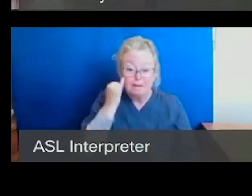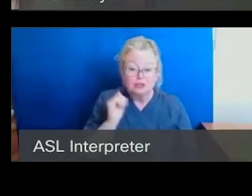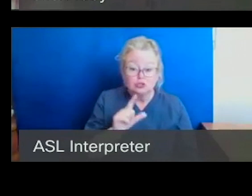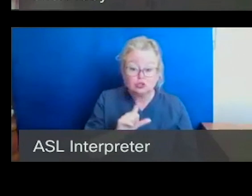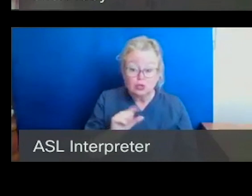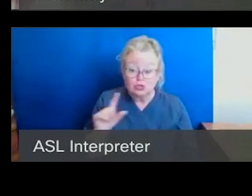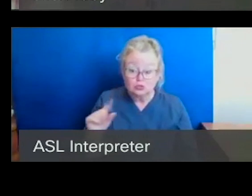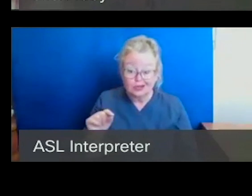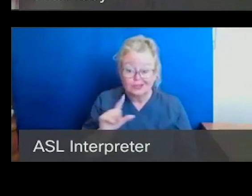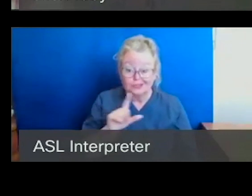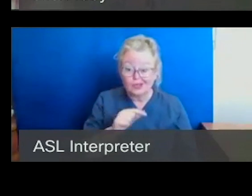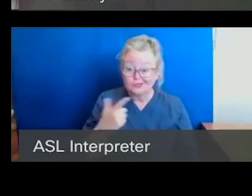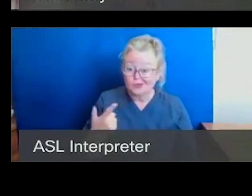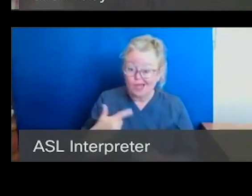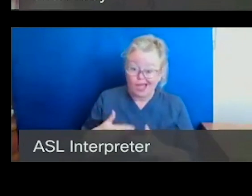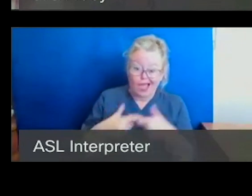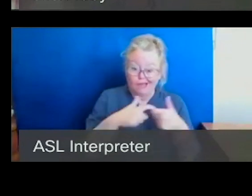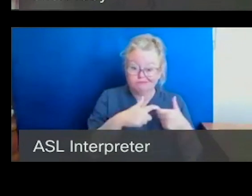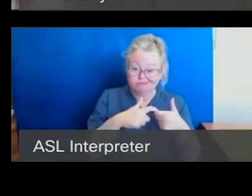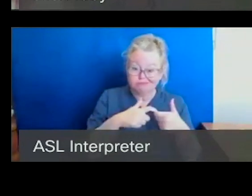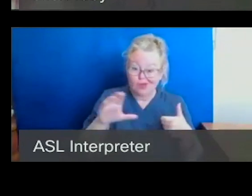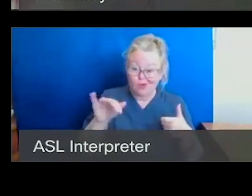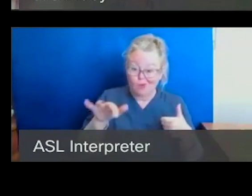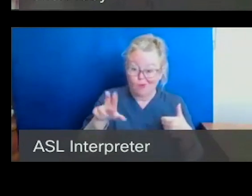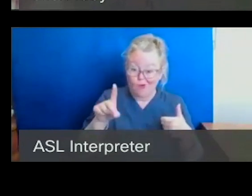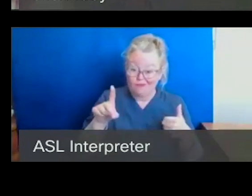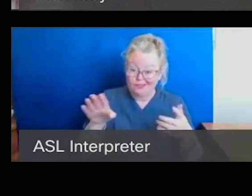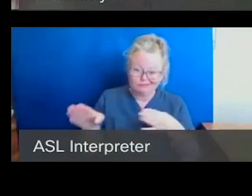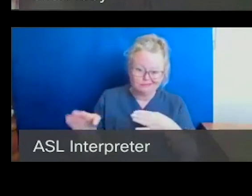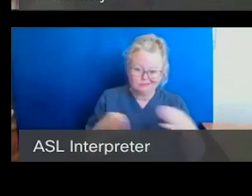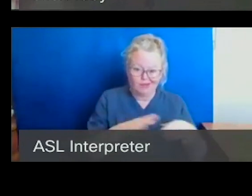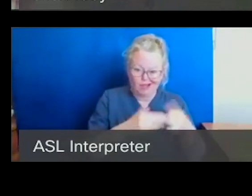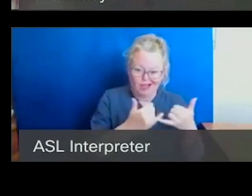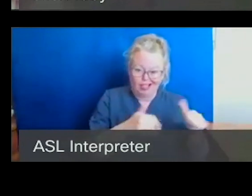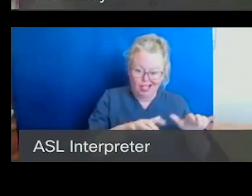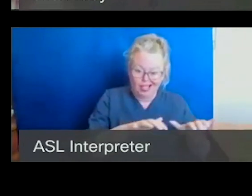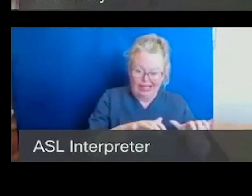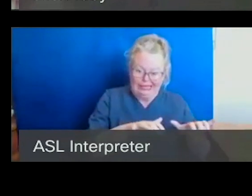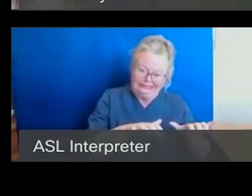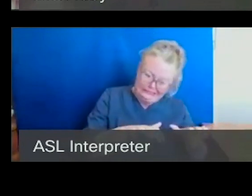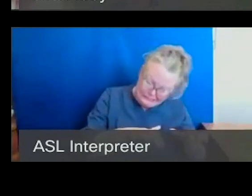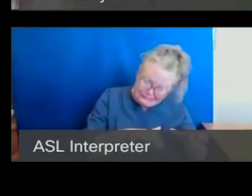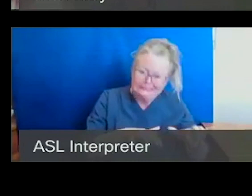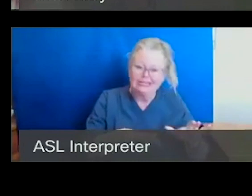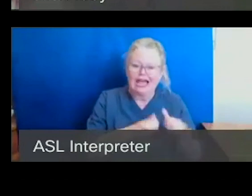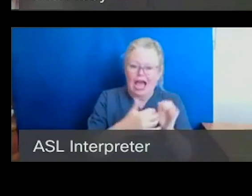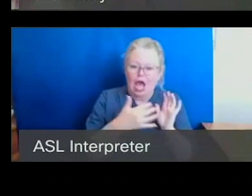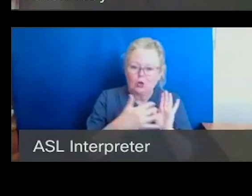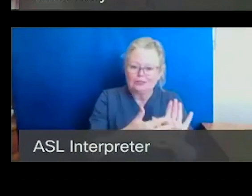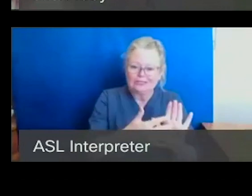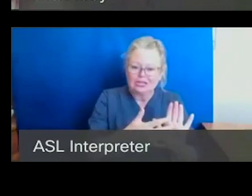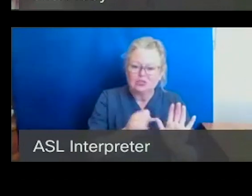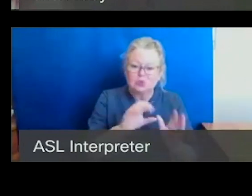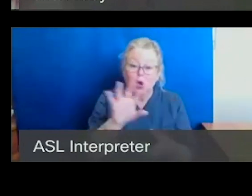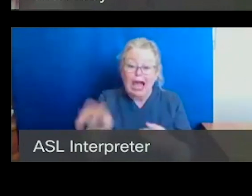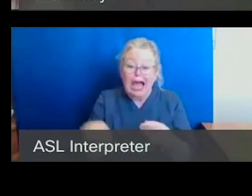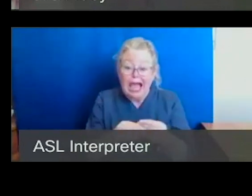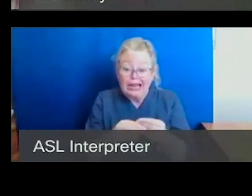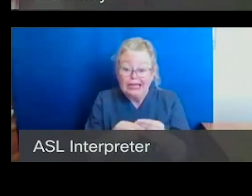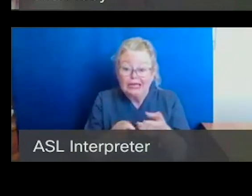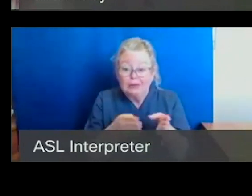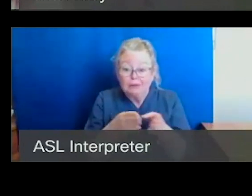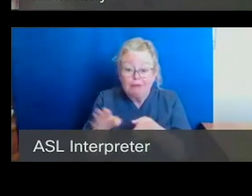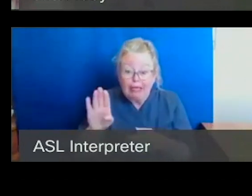21 school year is again interrupted by COVID-19. So either you may want to try to build in some alternate outcomes